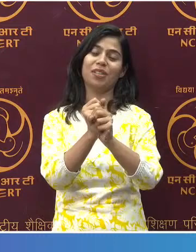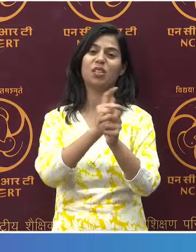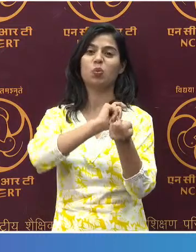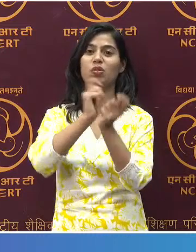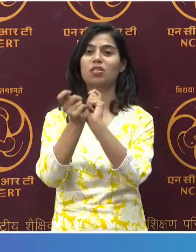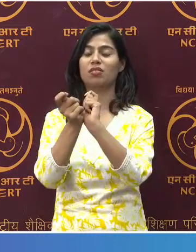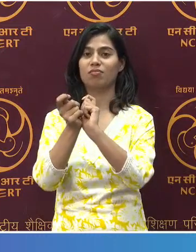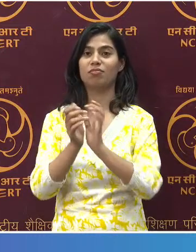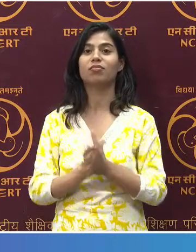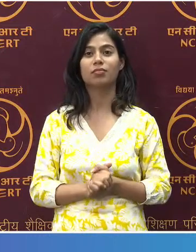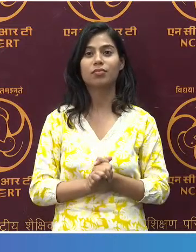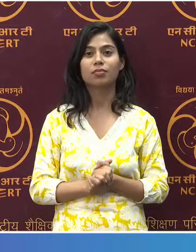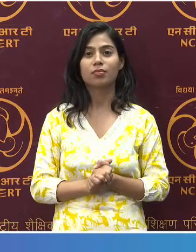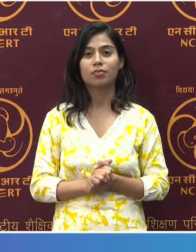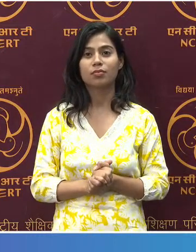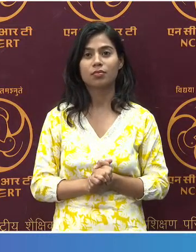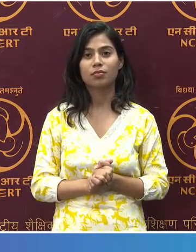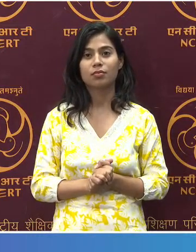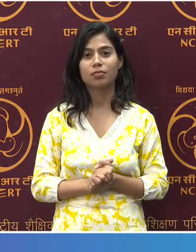will be deposited over there. Okay.